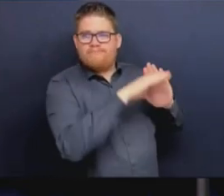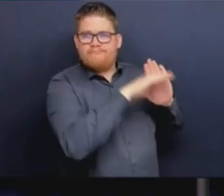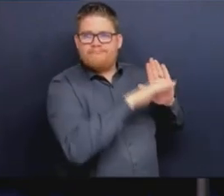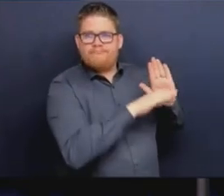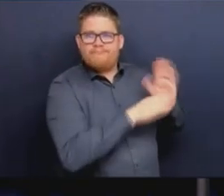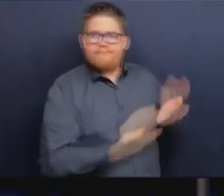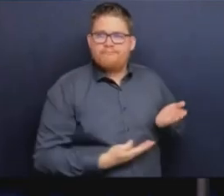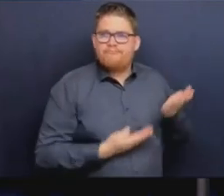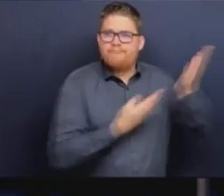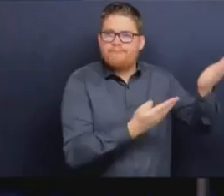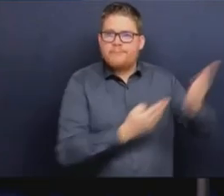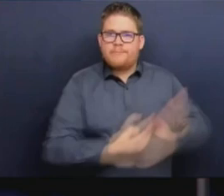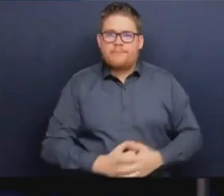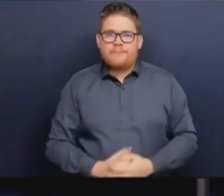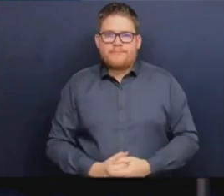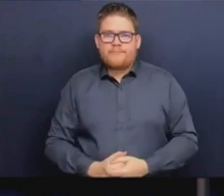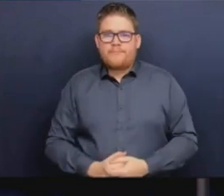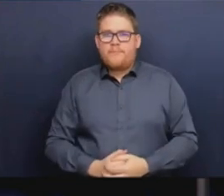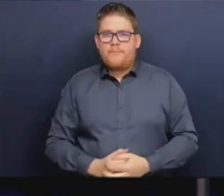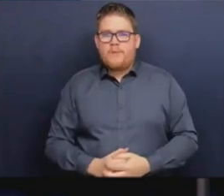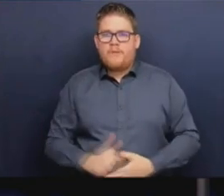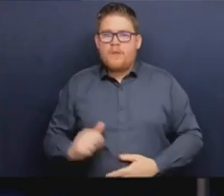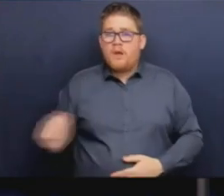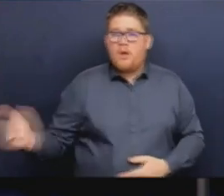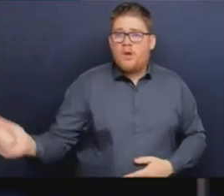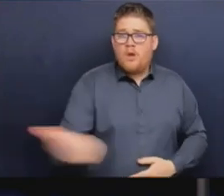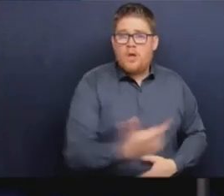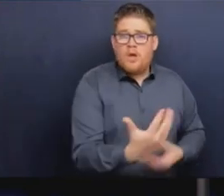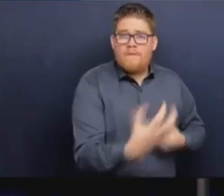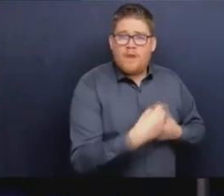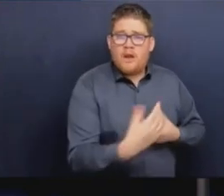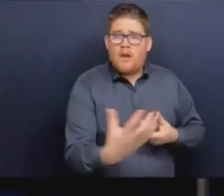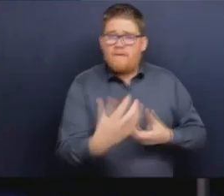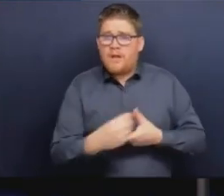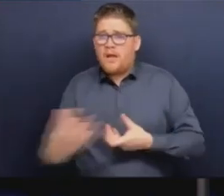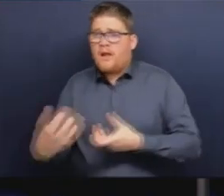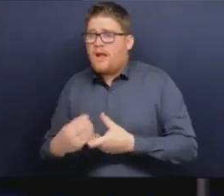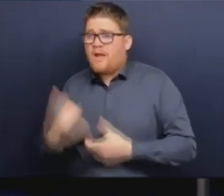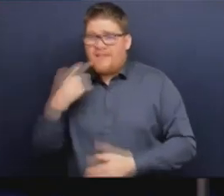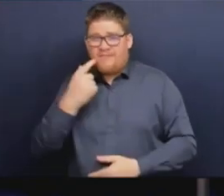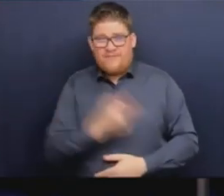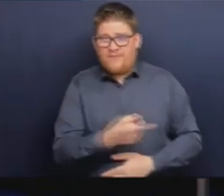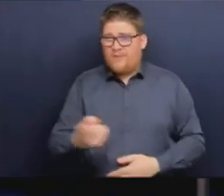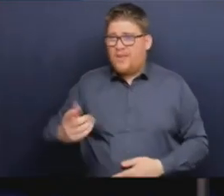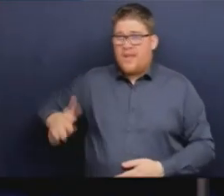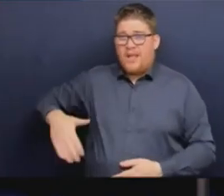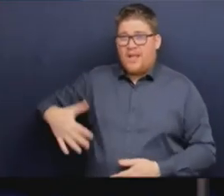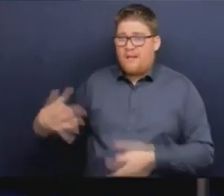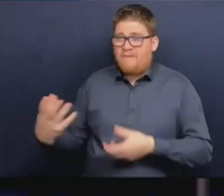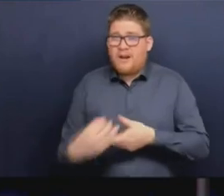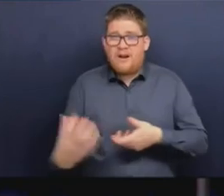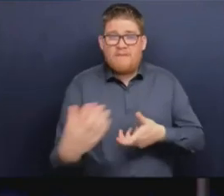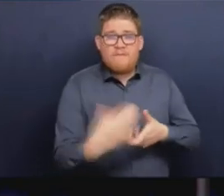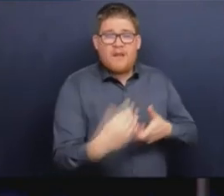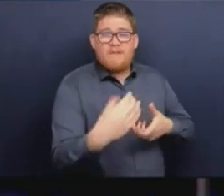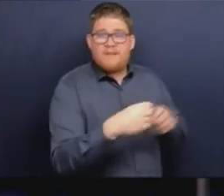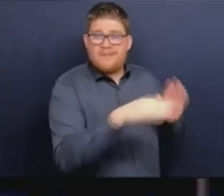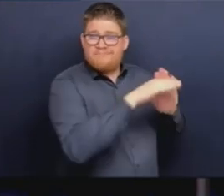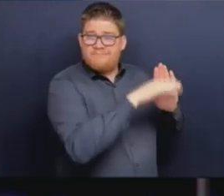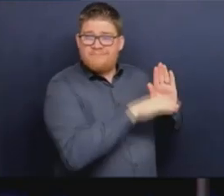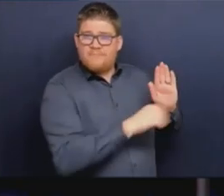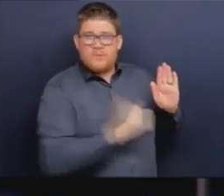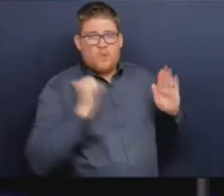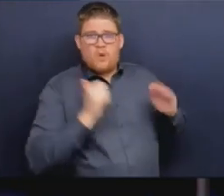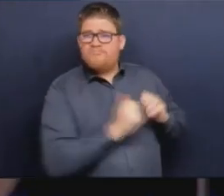Without your contributions, this historic legislation would not have been possible. And I want to make personal thank you to two